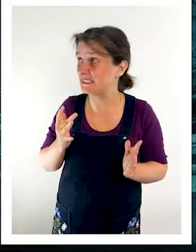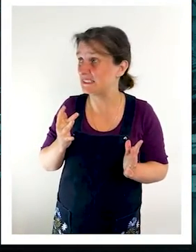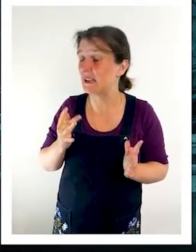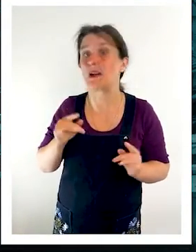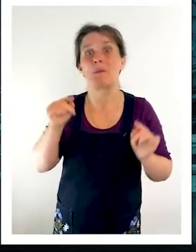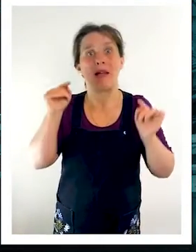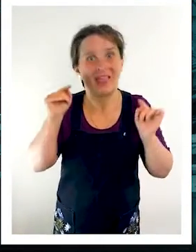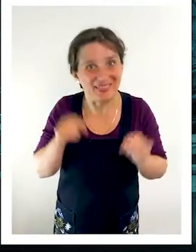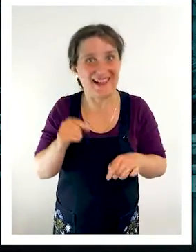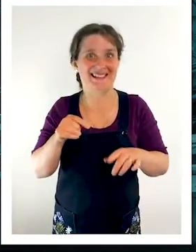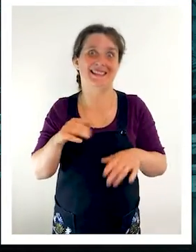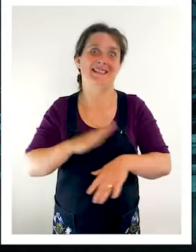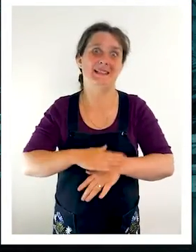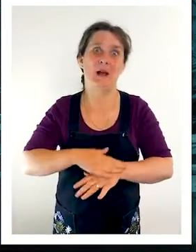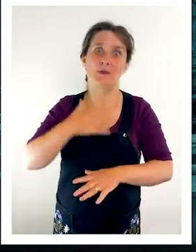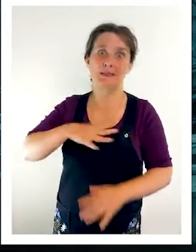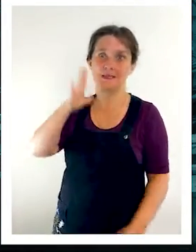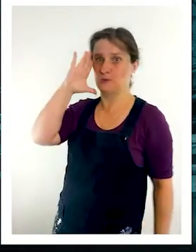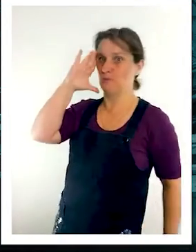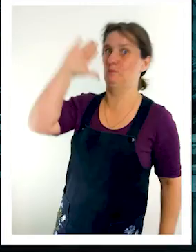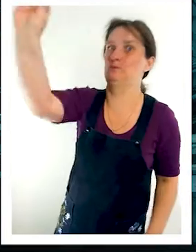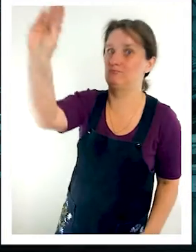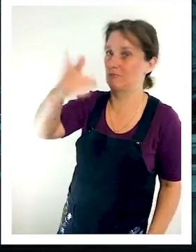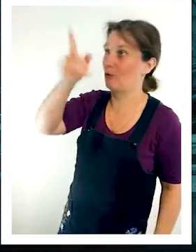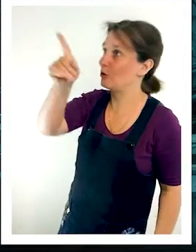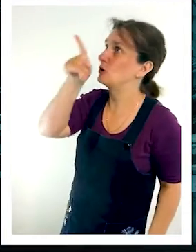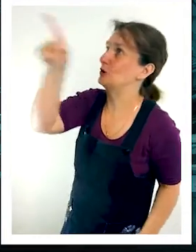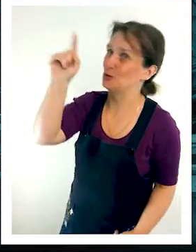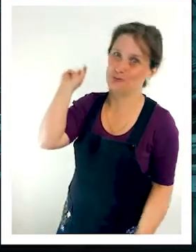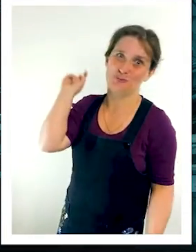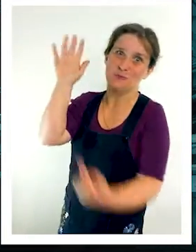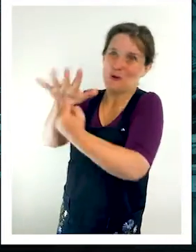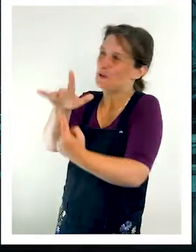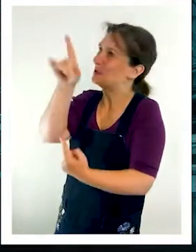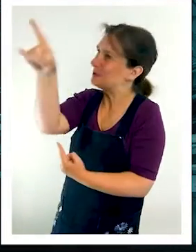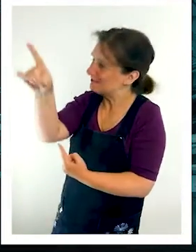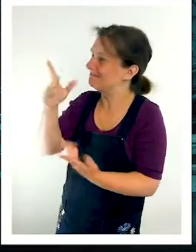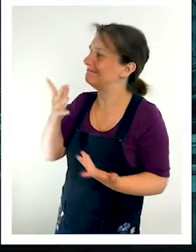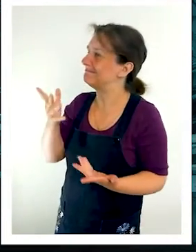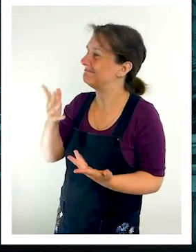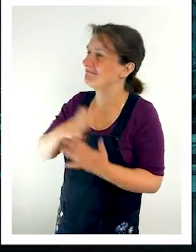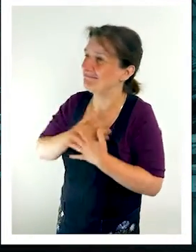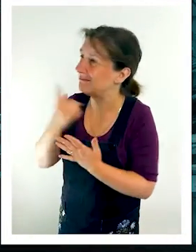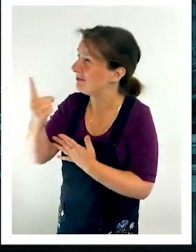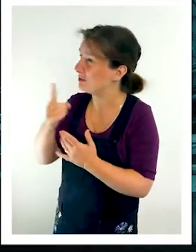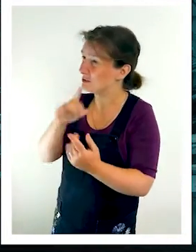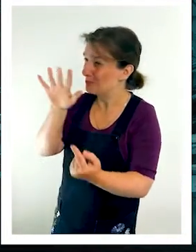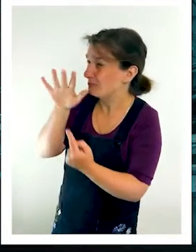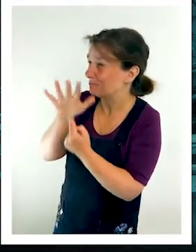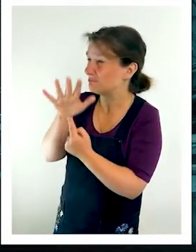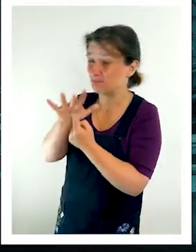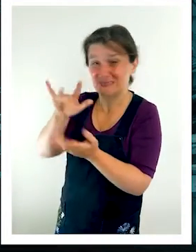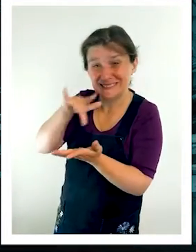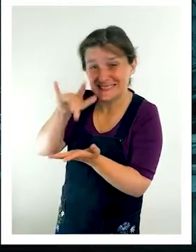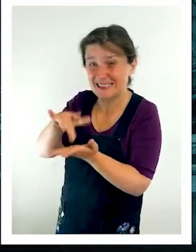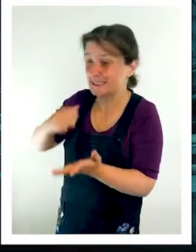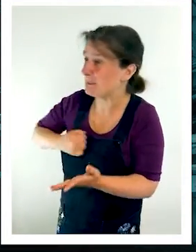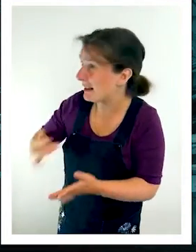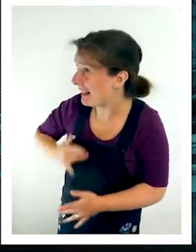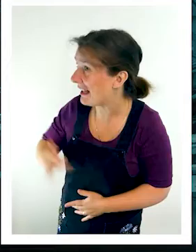that we need to tell God how important he is to us and that he is at the center of our